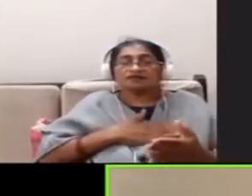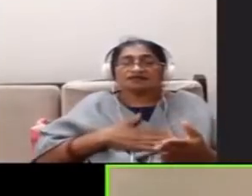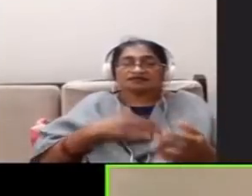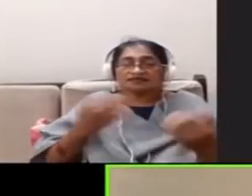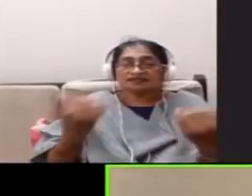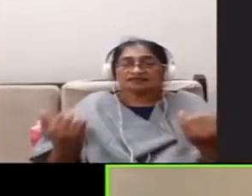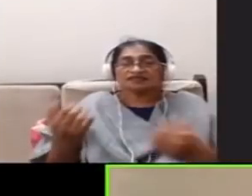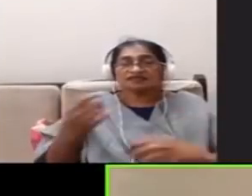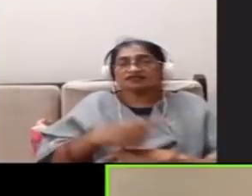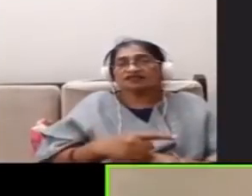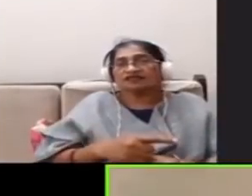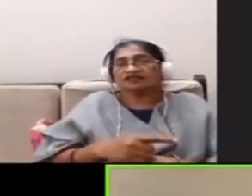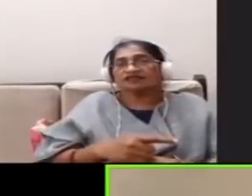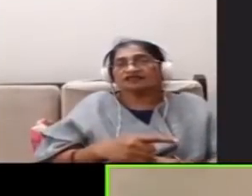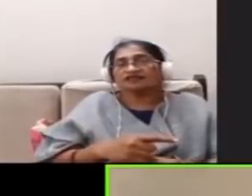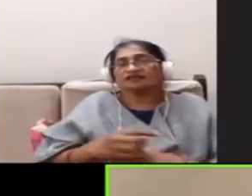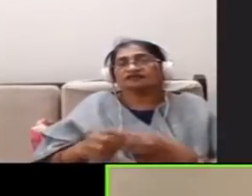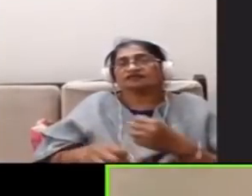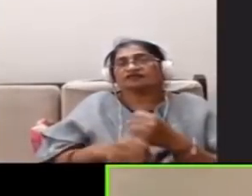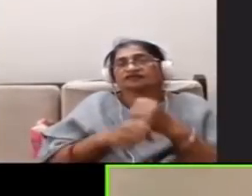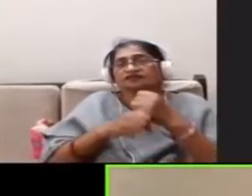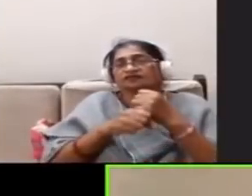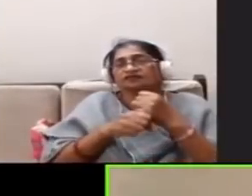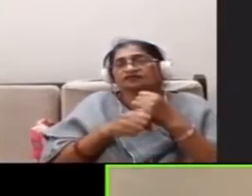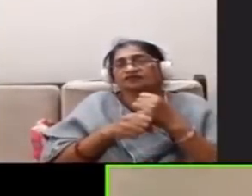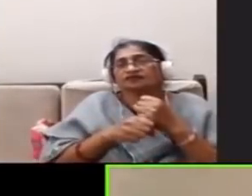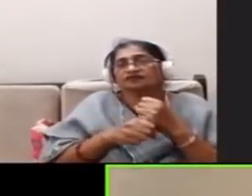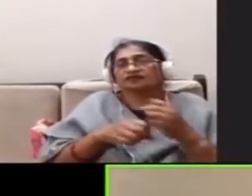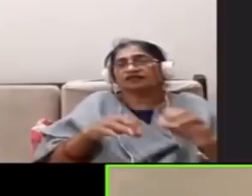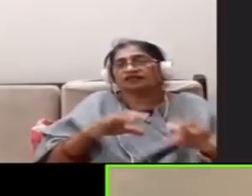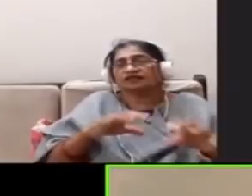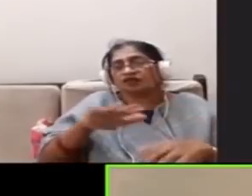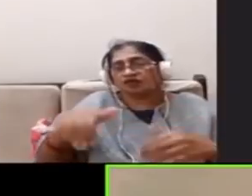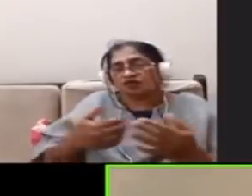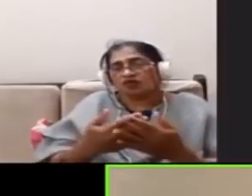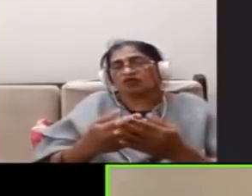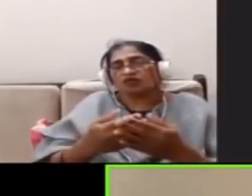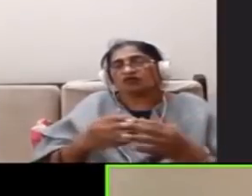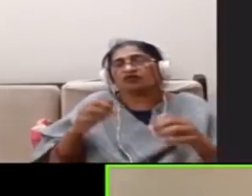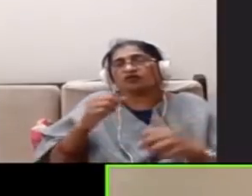I want to support you, I commend you in your efforts. And